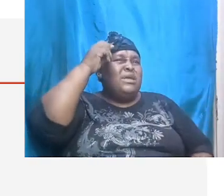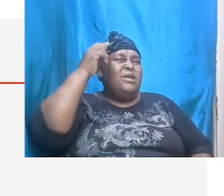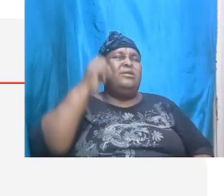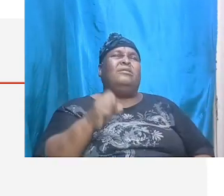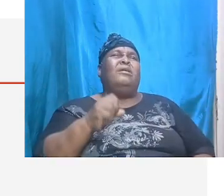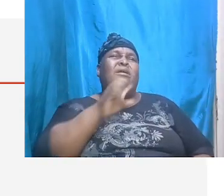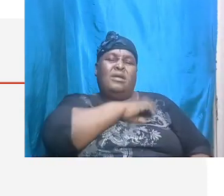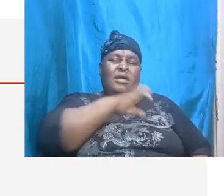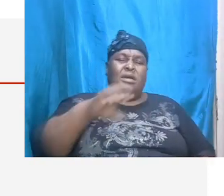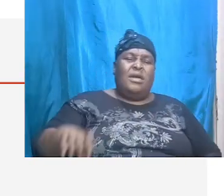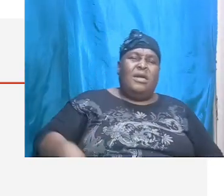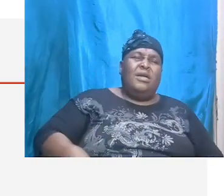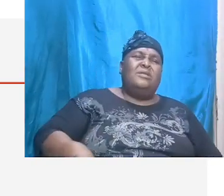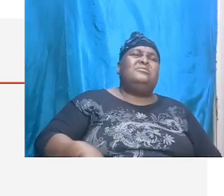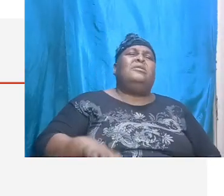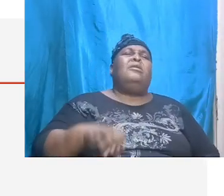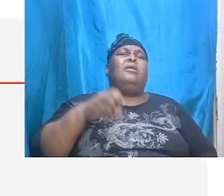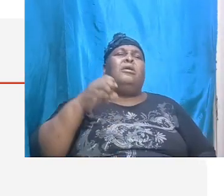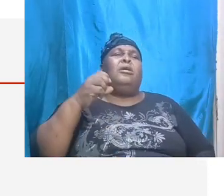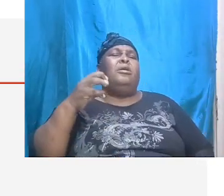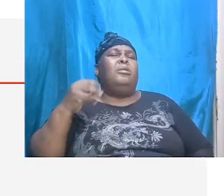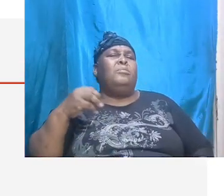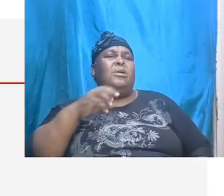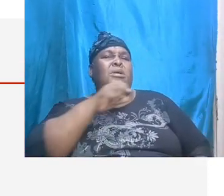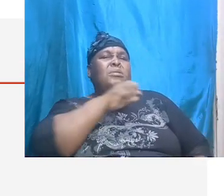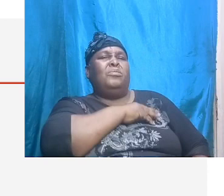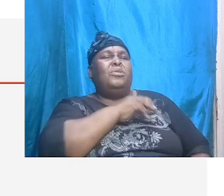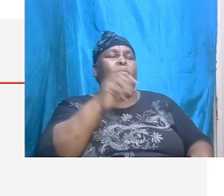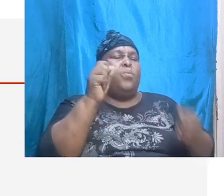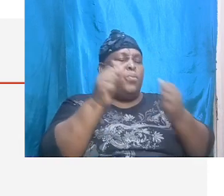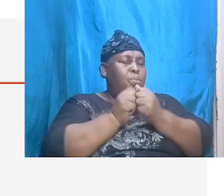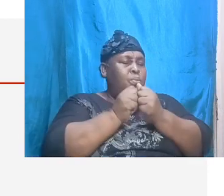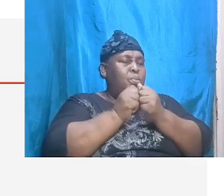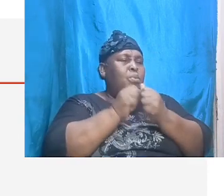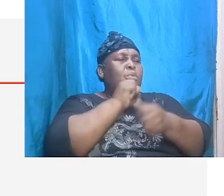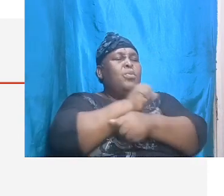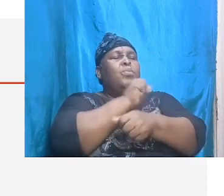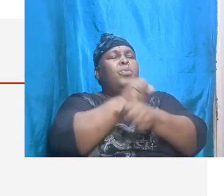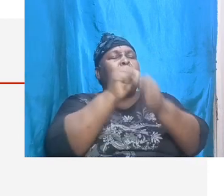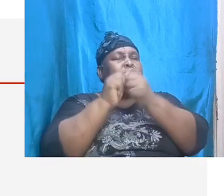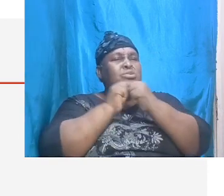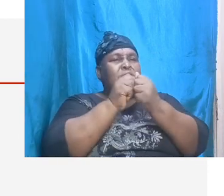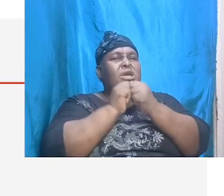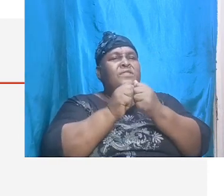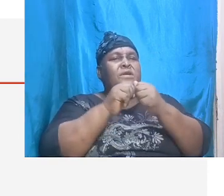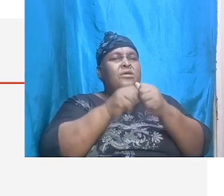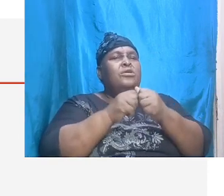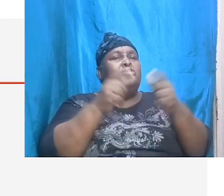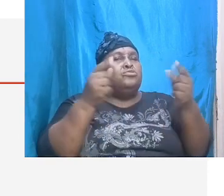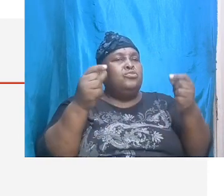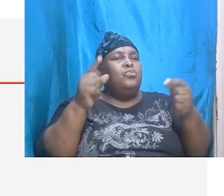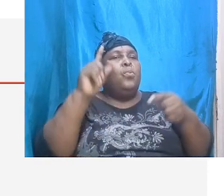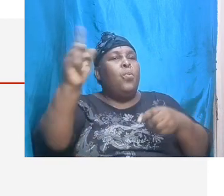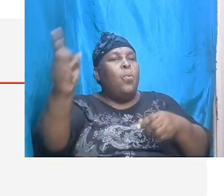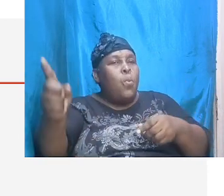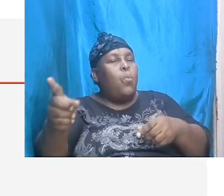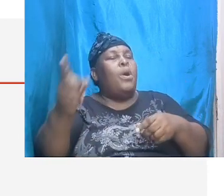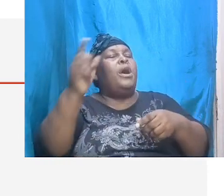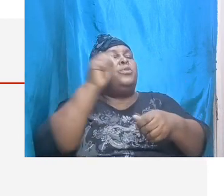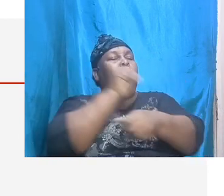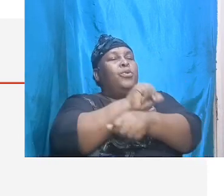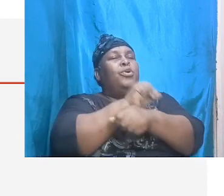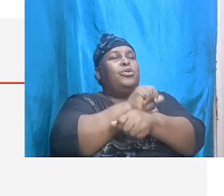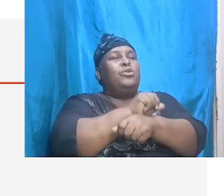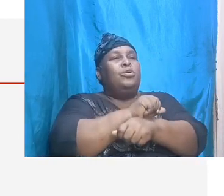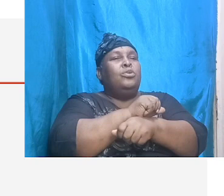musicians. It's not about the singers. It is us working together to accomplish one task. What's that one task? That we might, praise